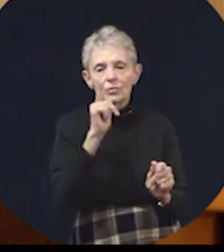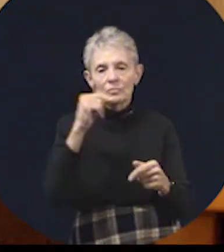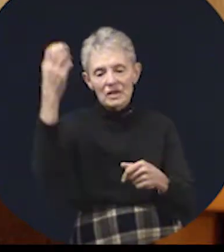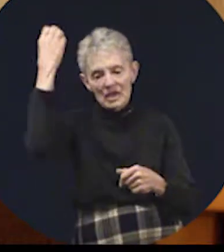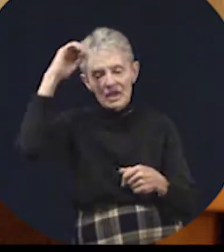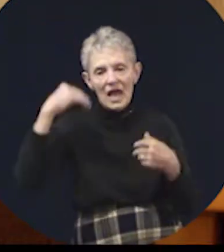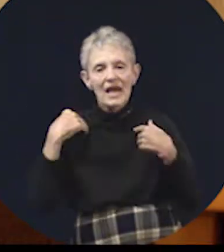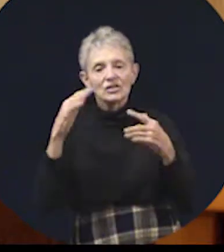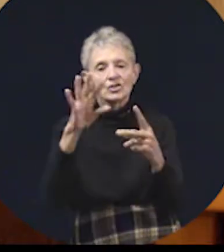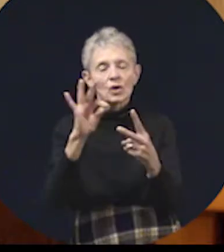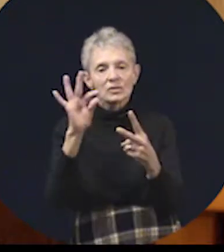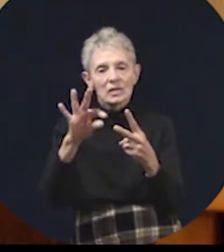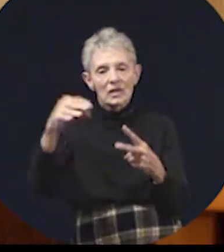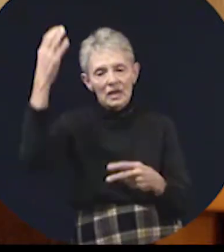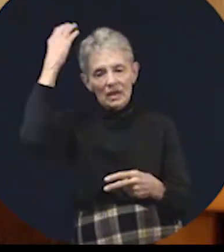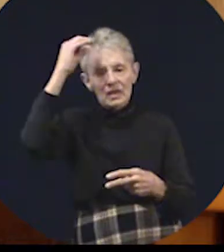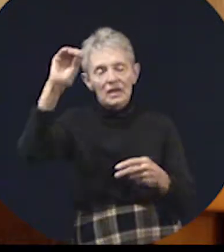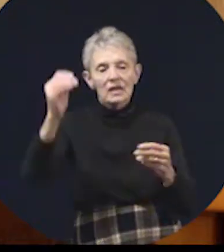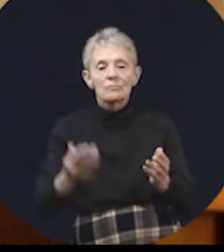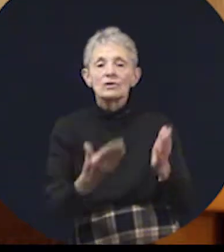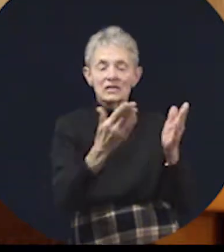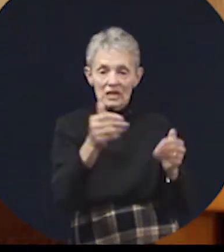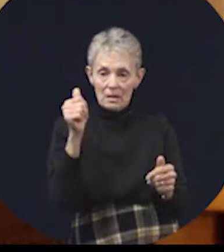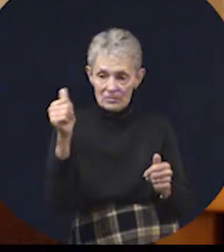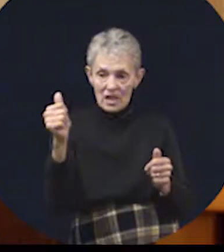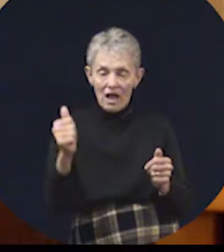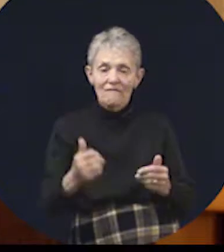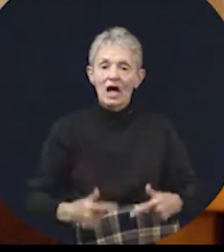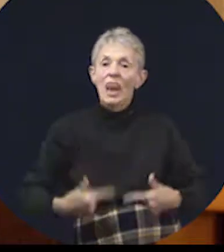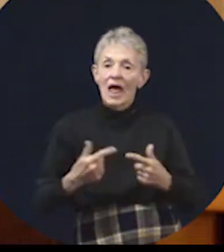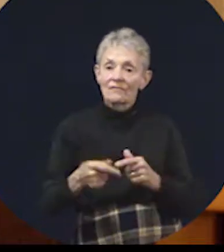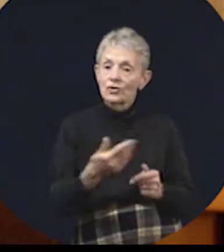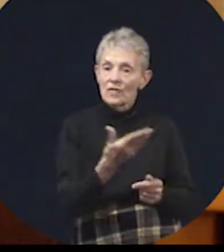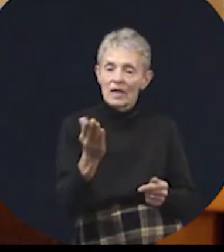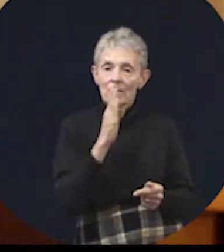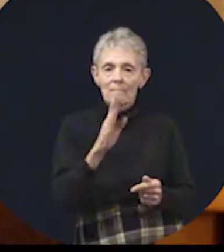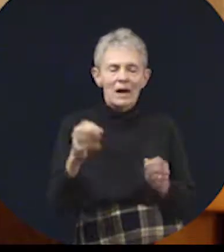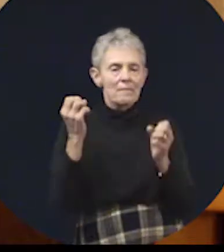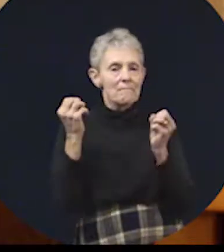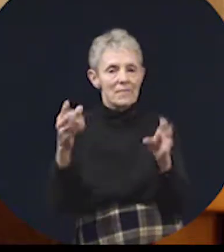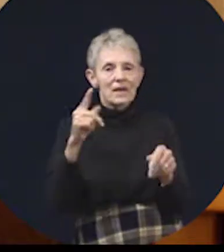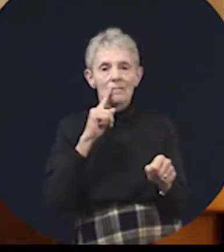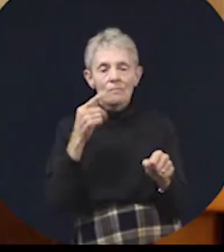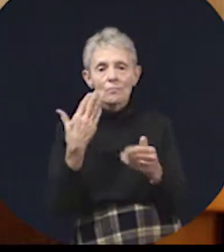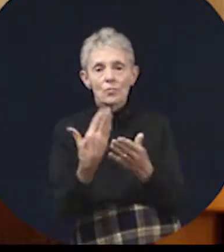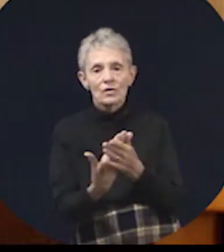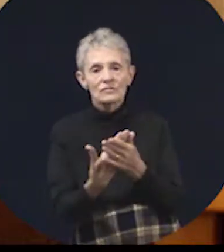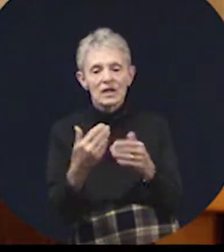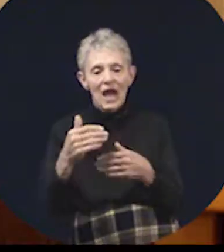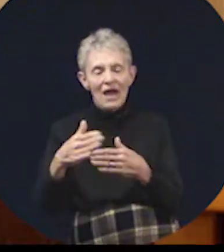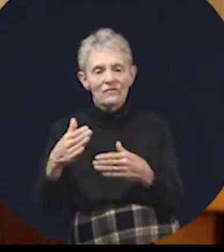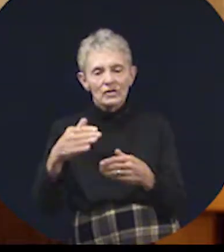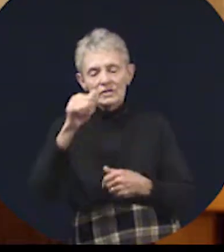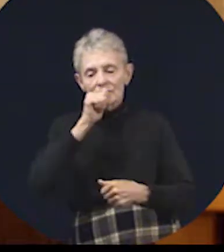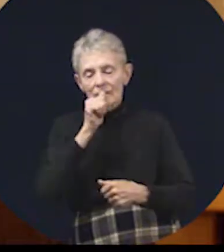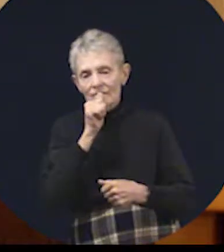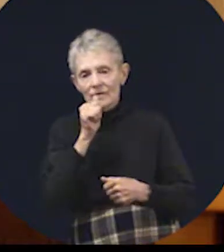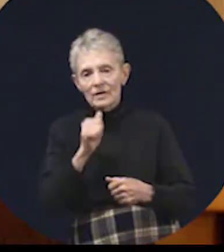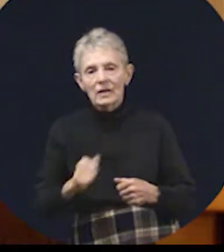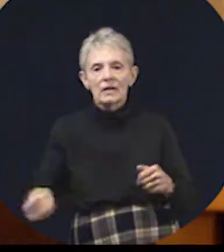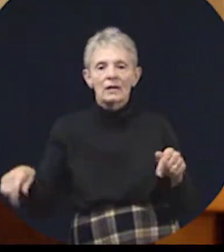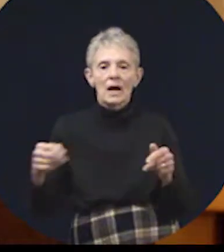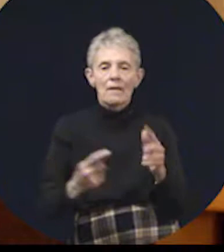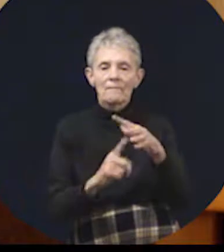chosen. He presented himself alive to them by many proofs after he had suffered, appearing to